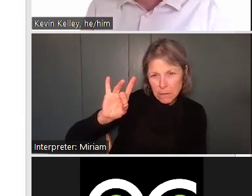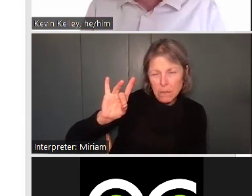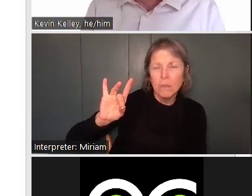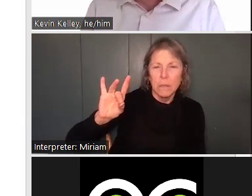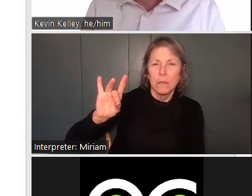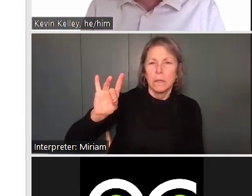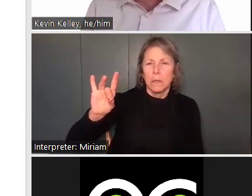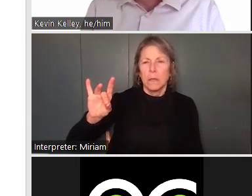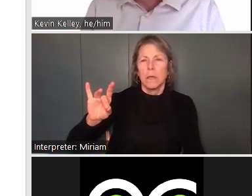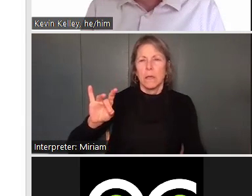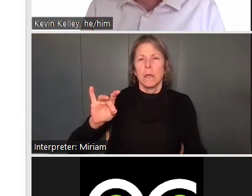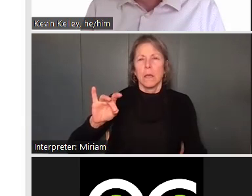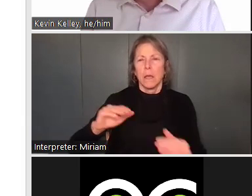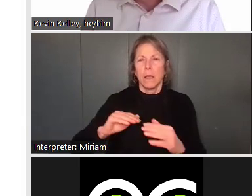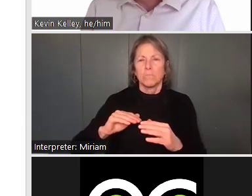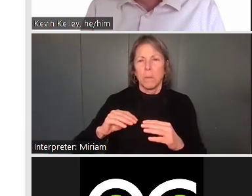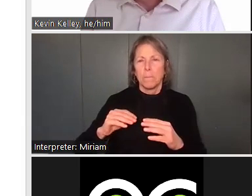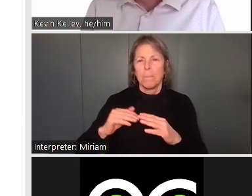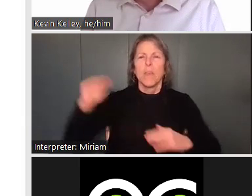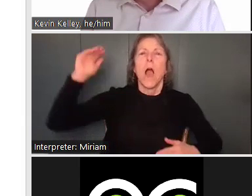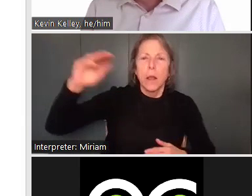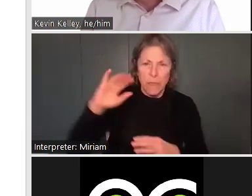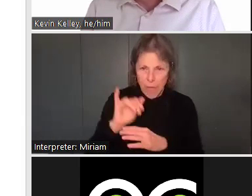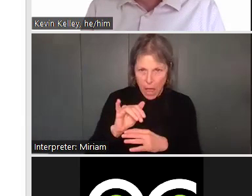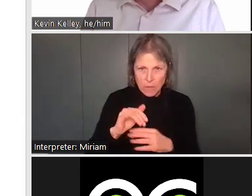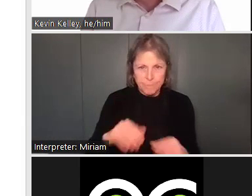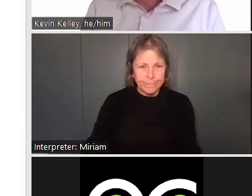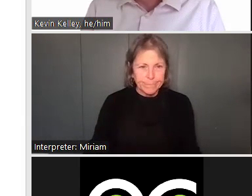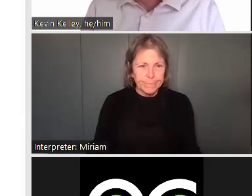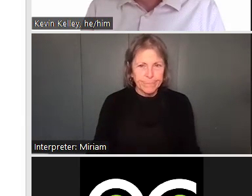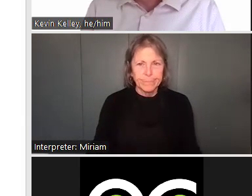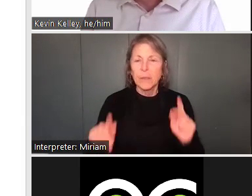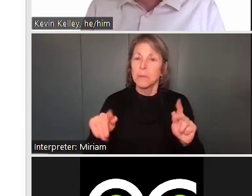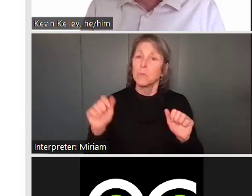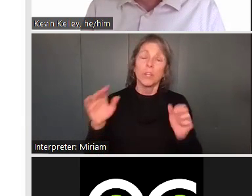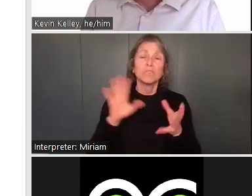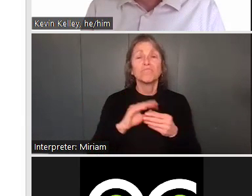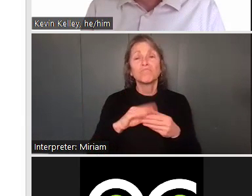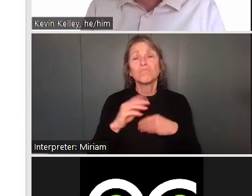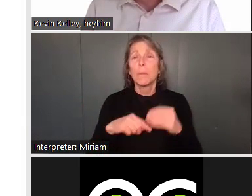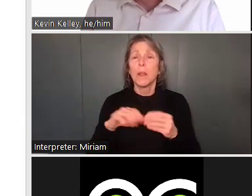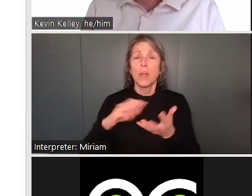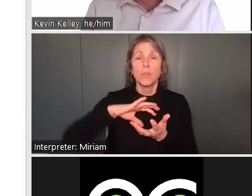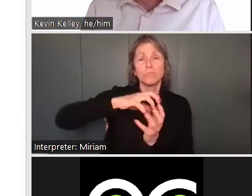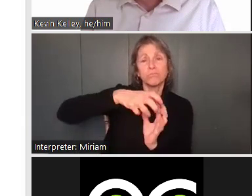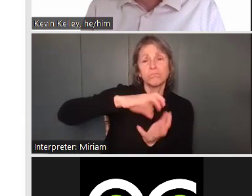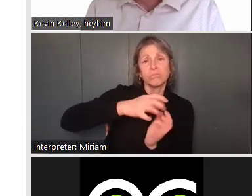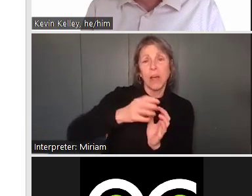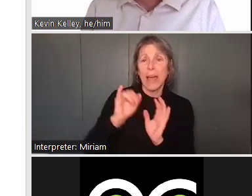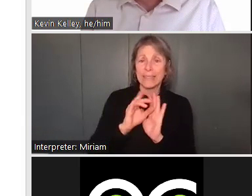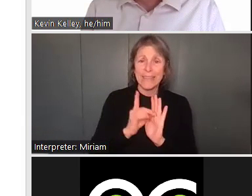to expand beyond that and to let people talk about any other intersecting identities or experiences they have.